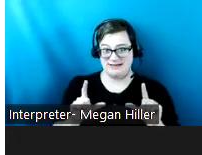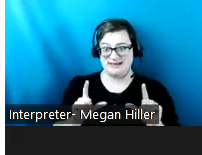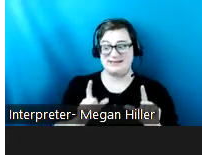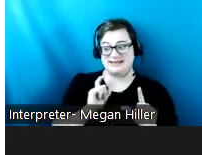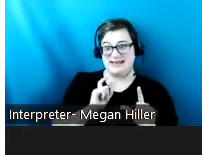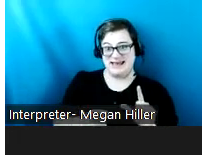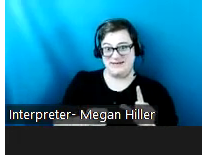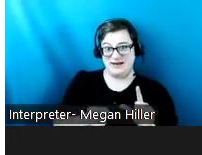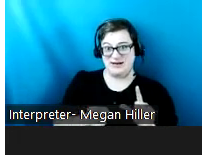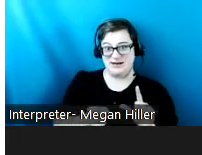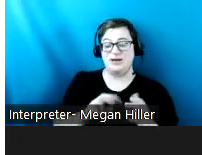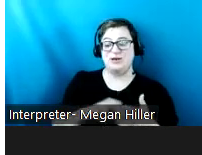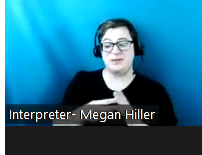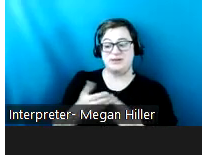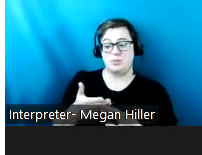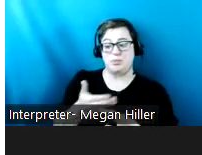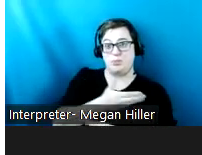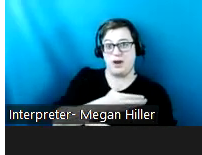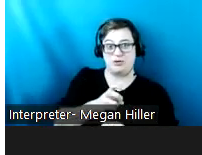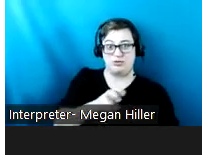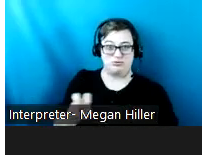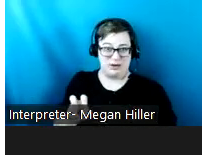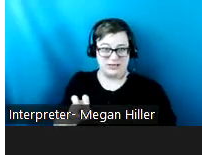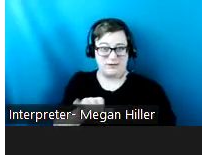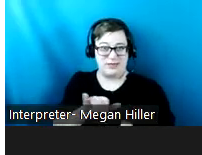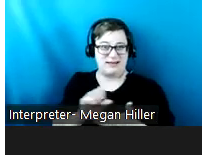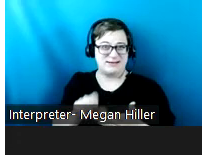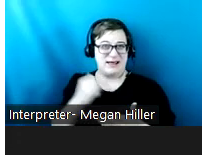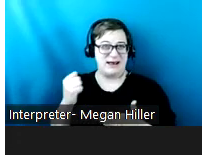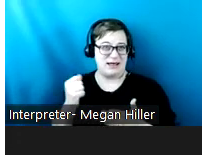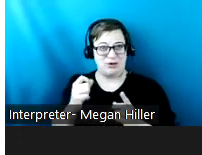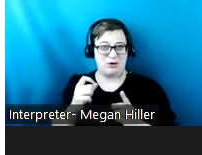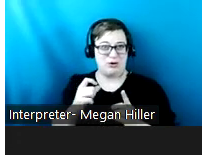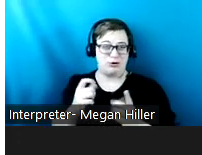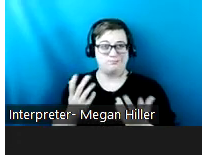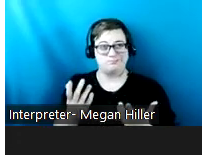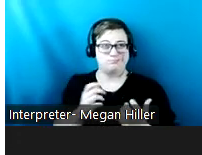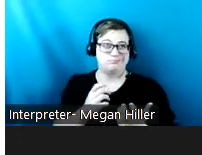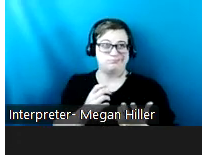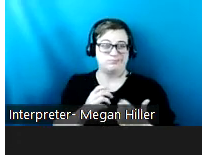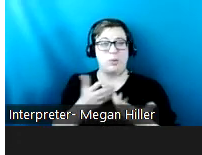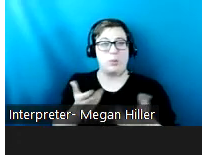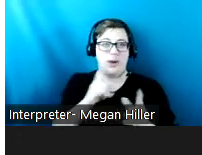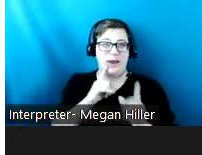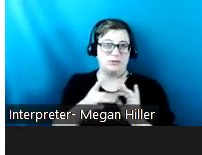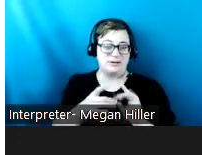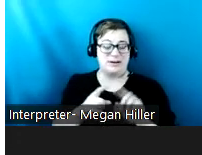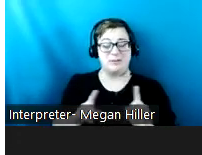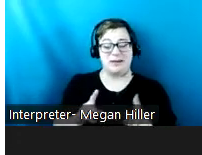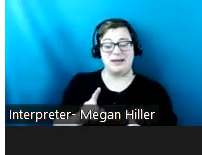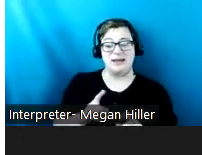So prior to the transfer is another way to say that. Is there any way that CDPHE could